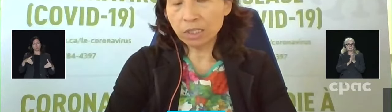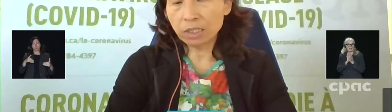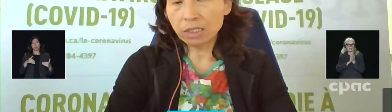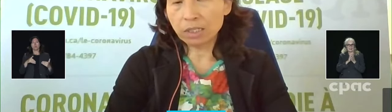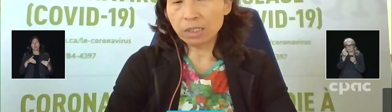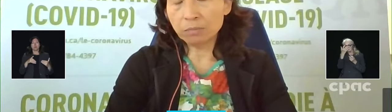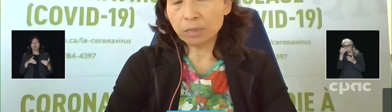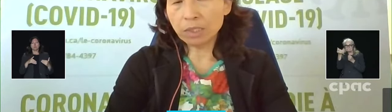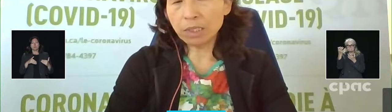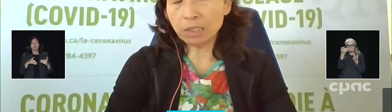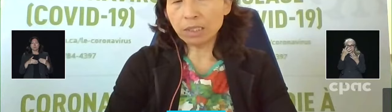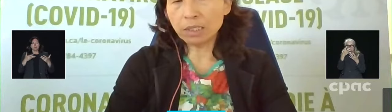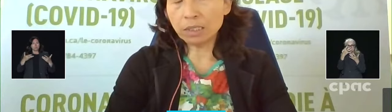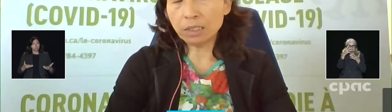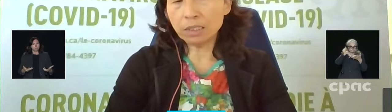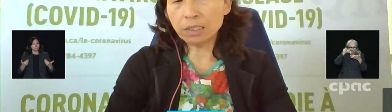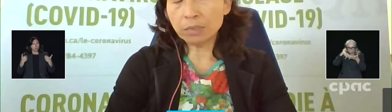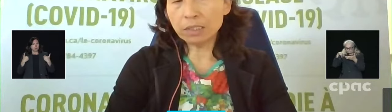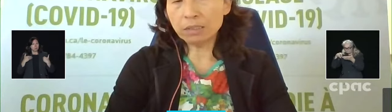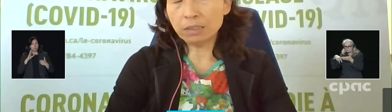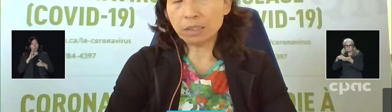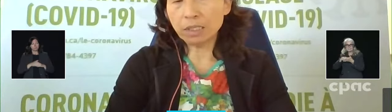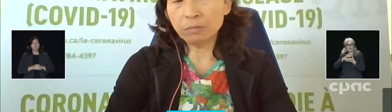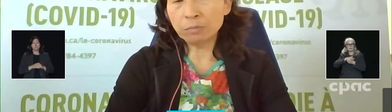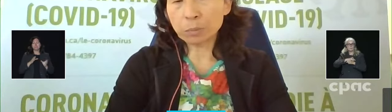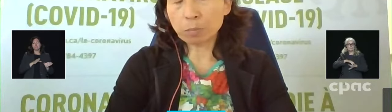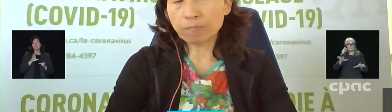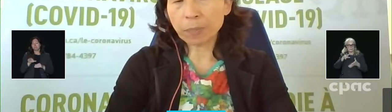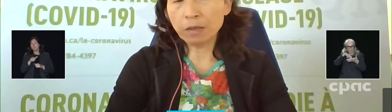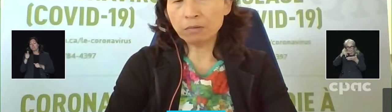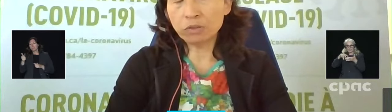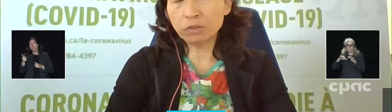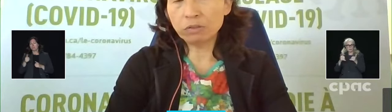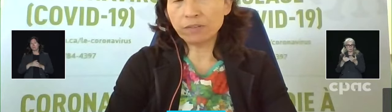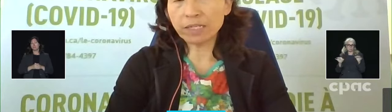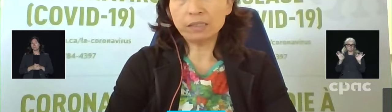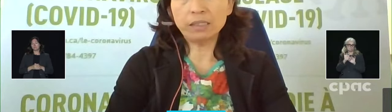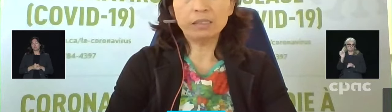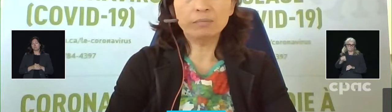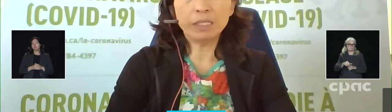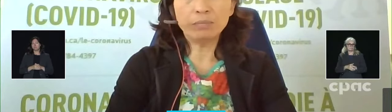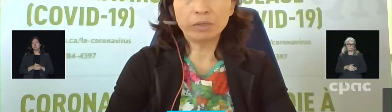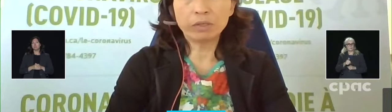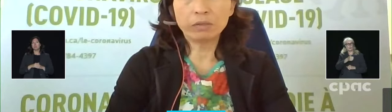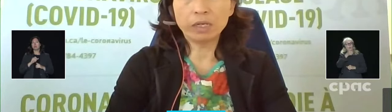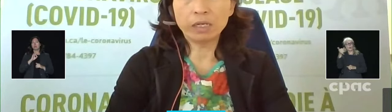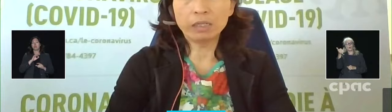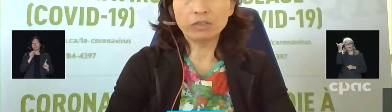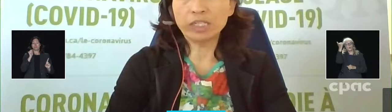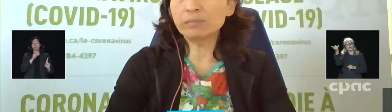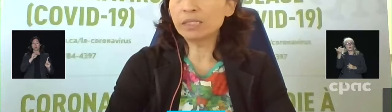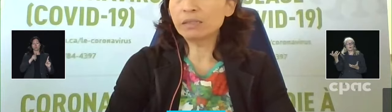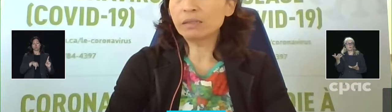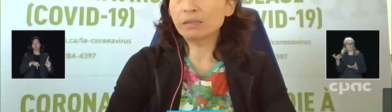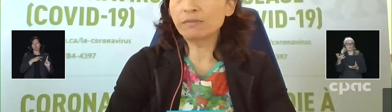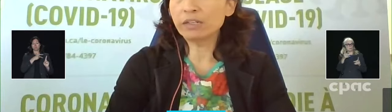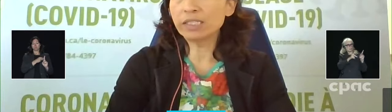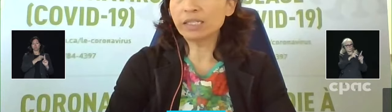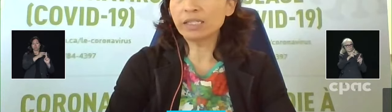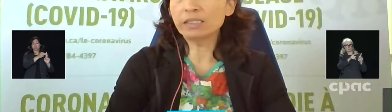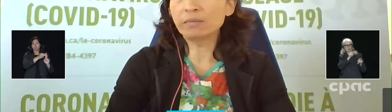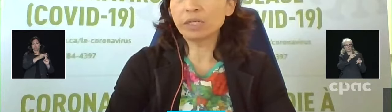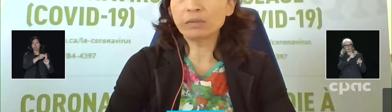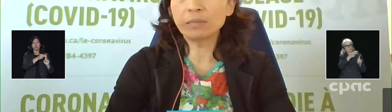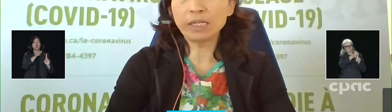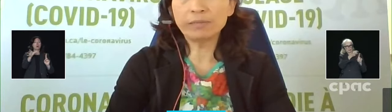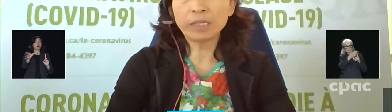published. The other concept is, do vaccinated people transmit the virus?